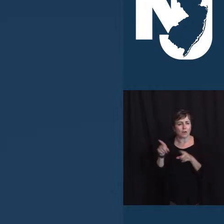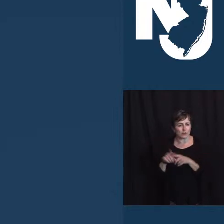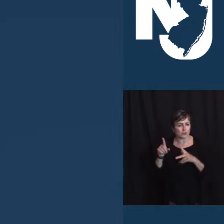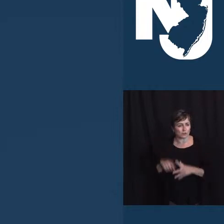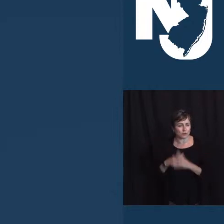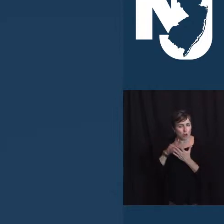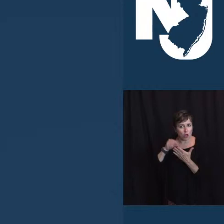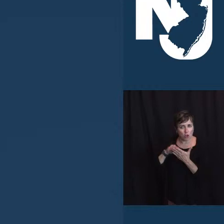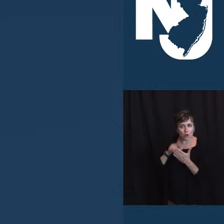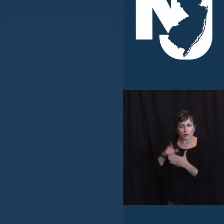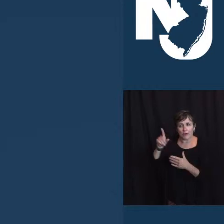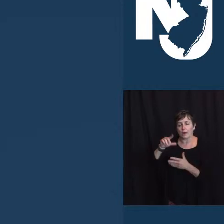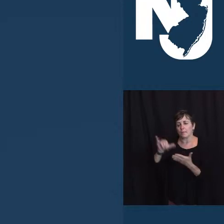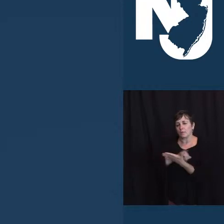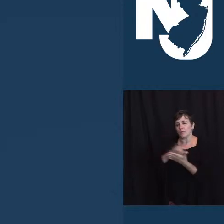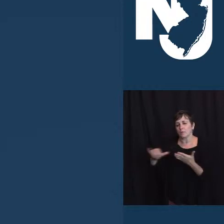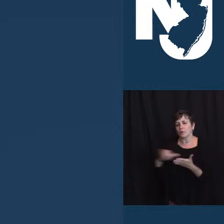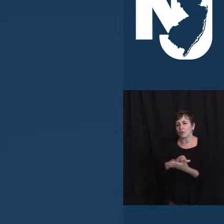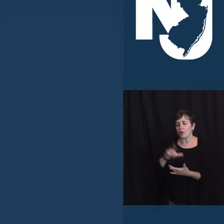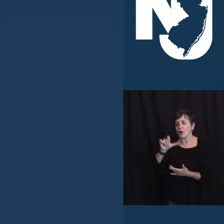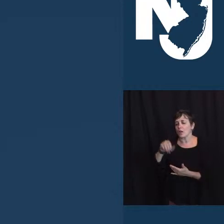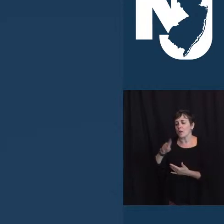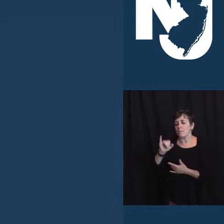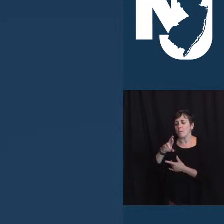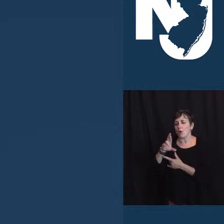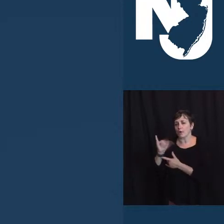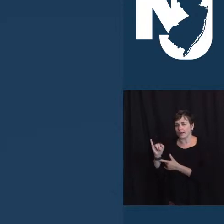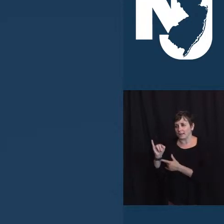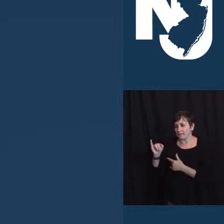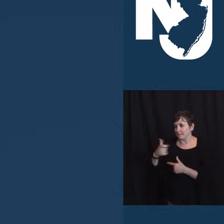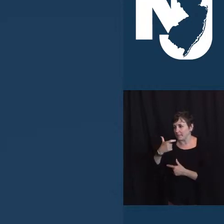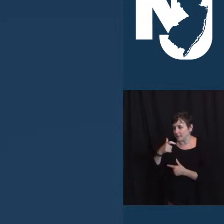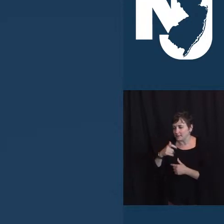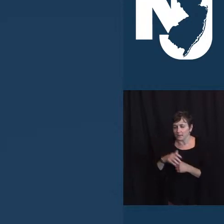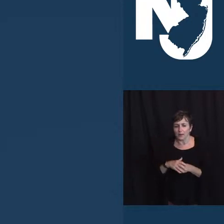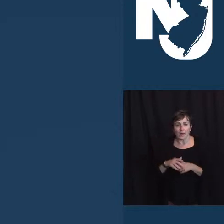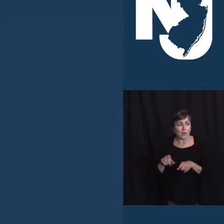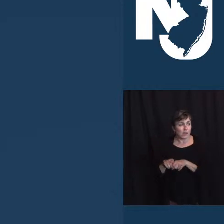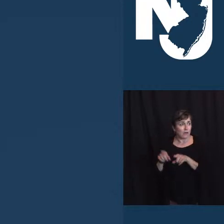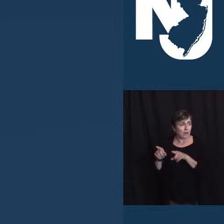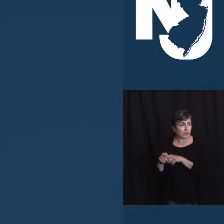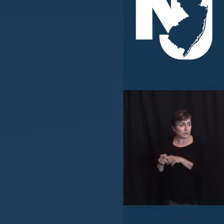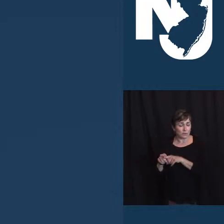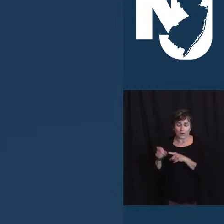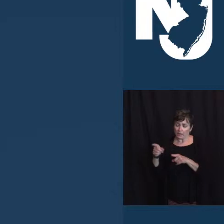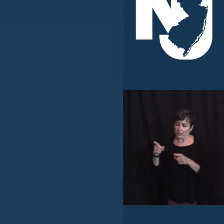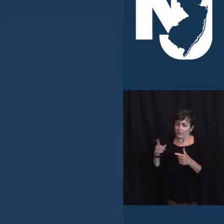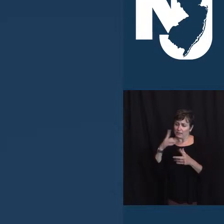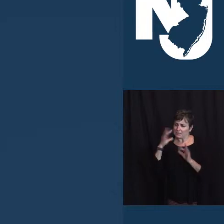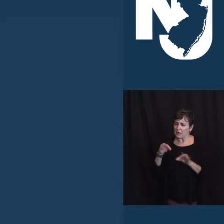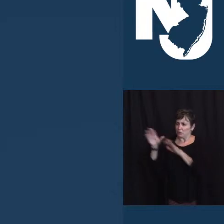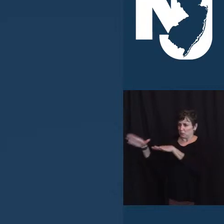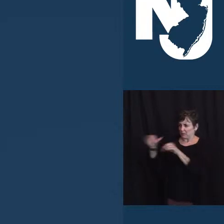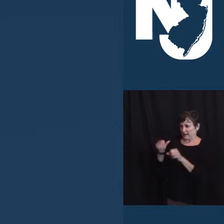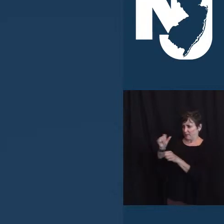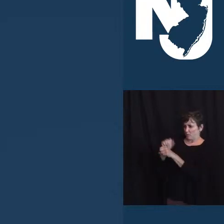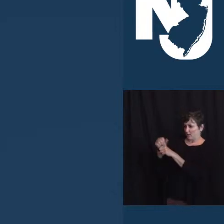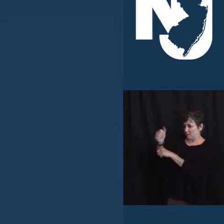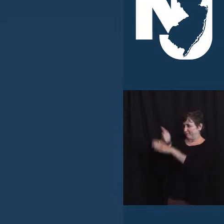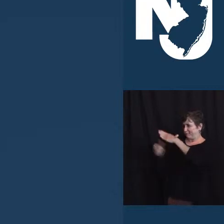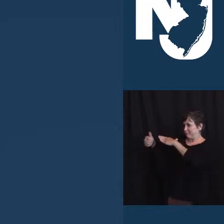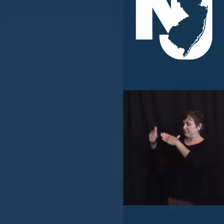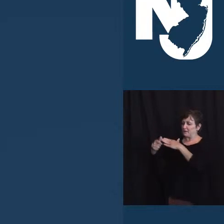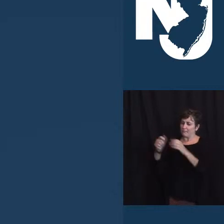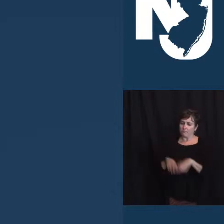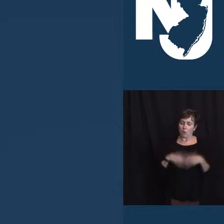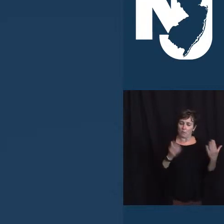That lineage and apprenticeship spelled success for Frank as he struck out to make his own name in pizza. He was more